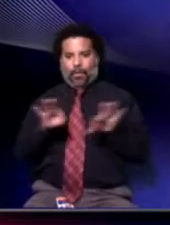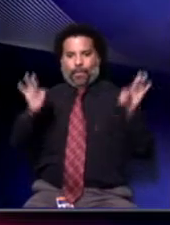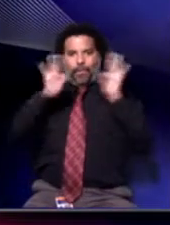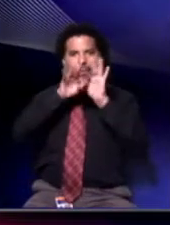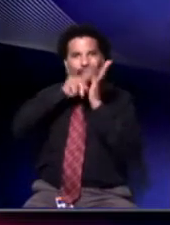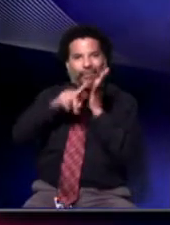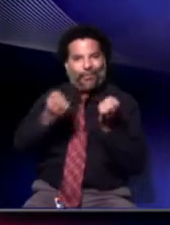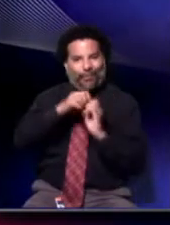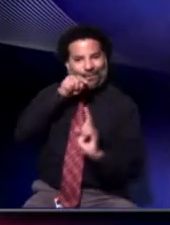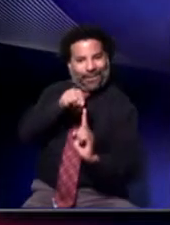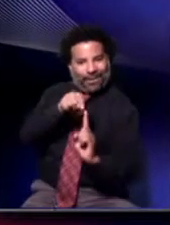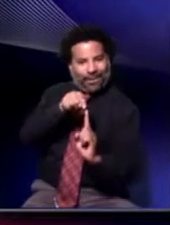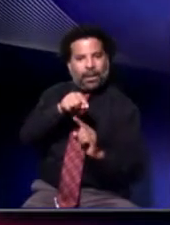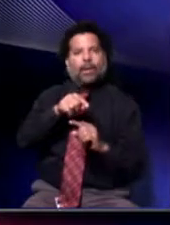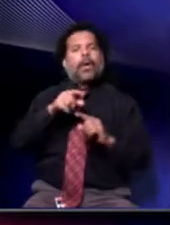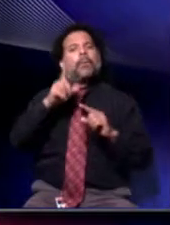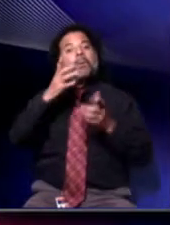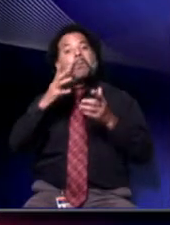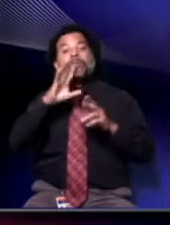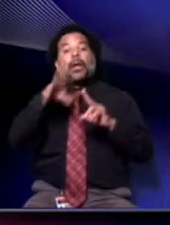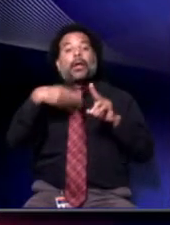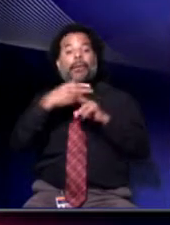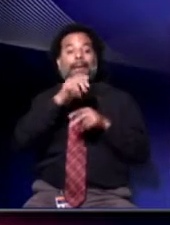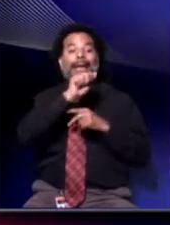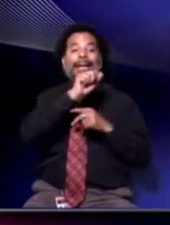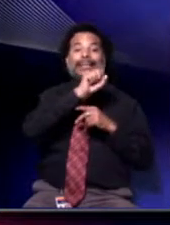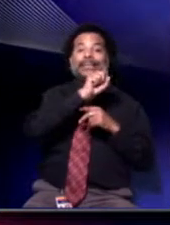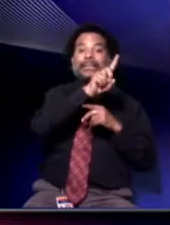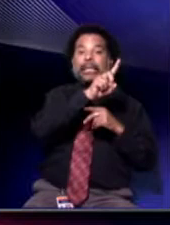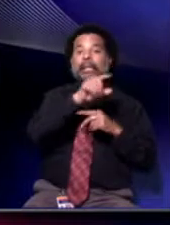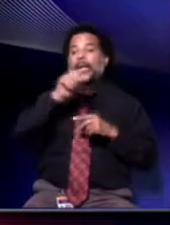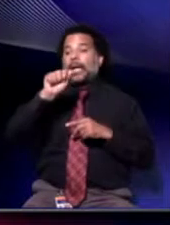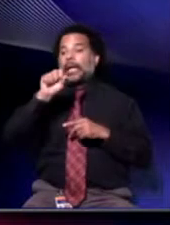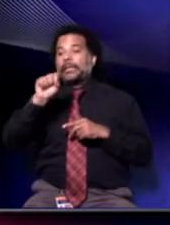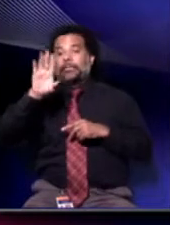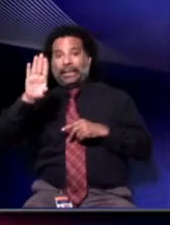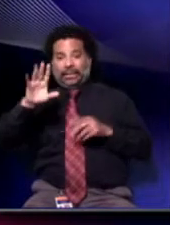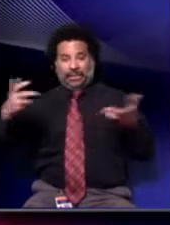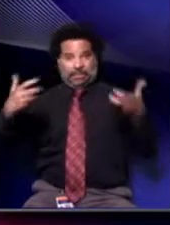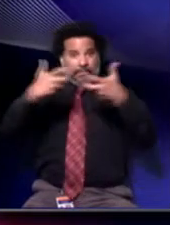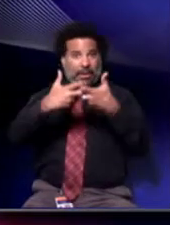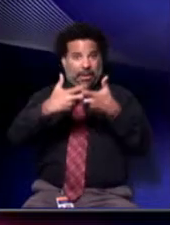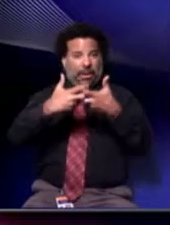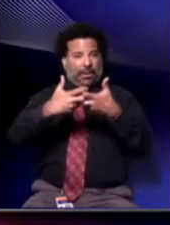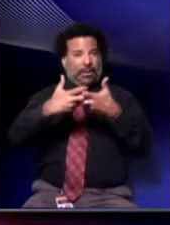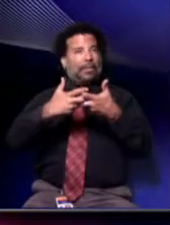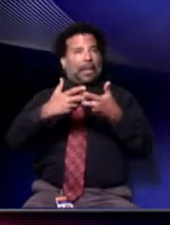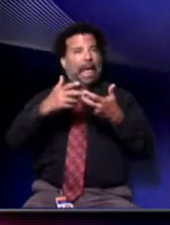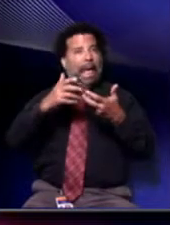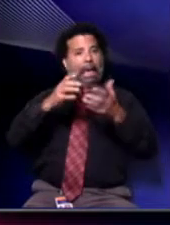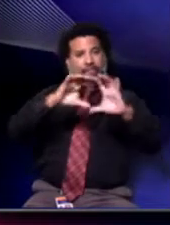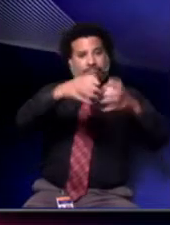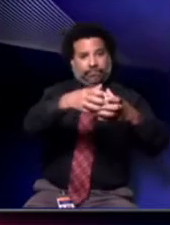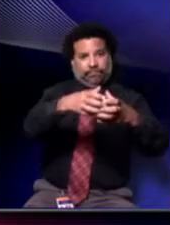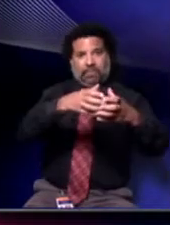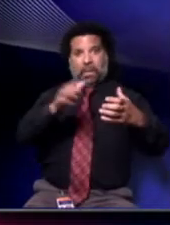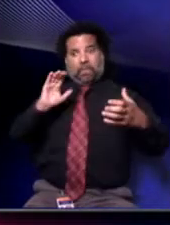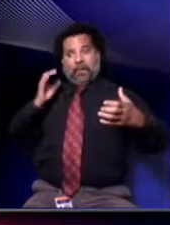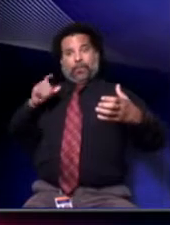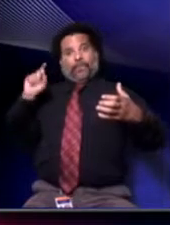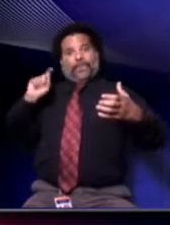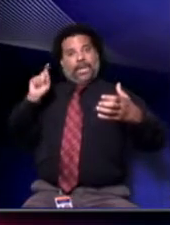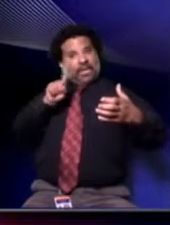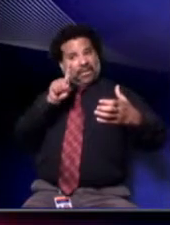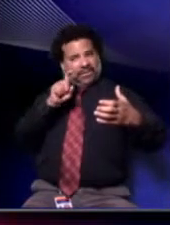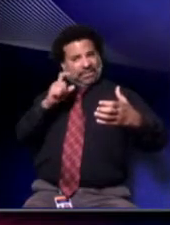combining ASD, ASB expenses, which is about the same as Phoenix. I mean, what does that mean when